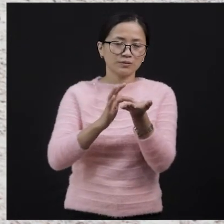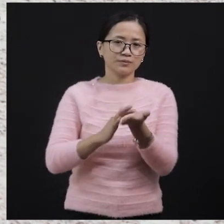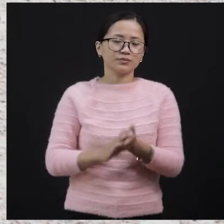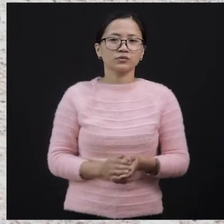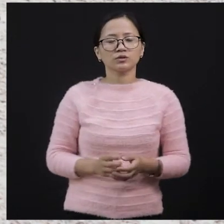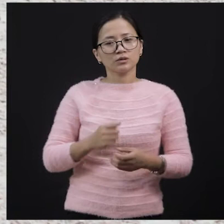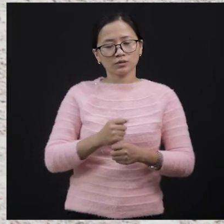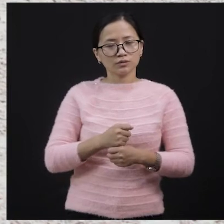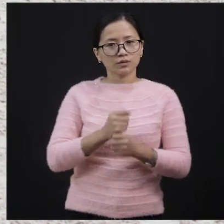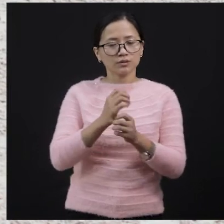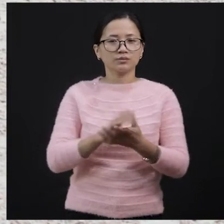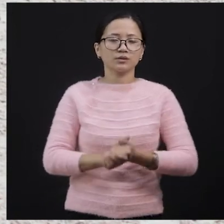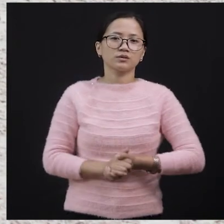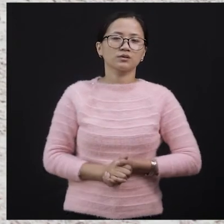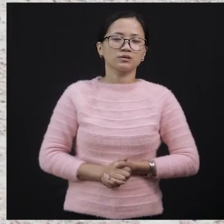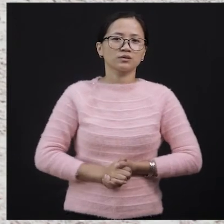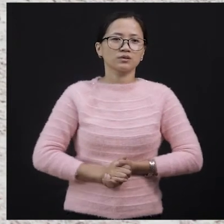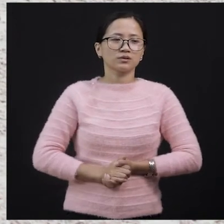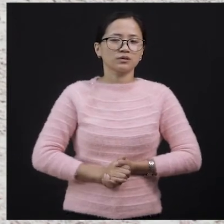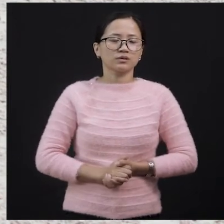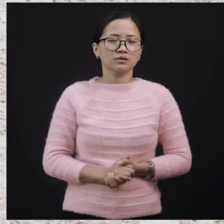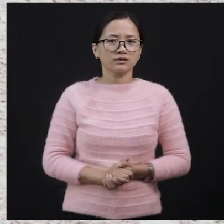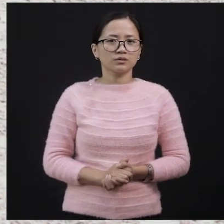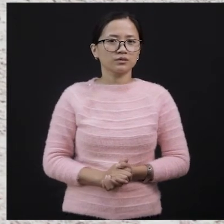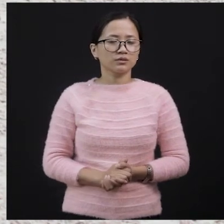If an opaque object